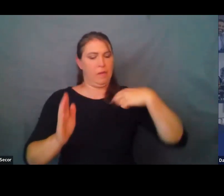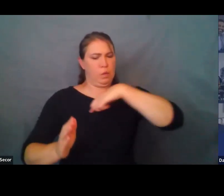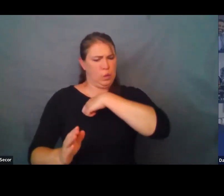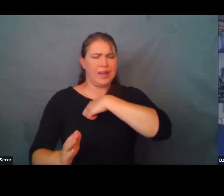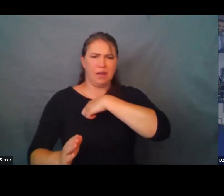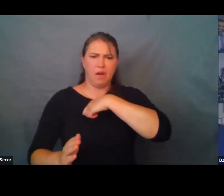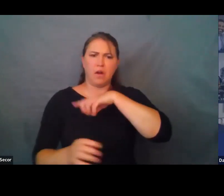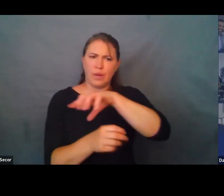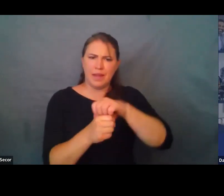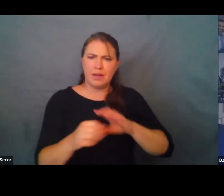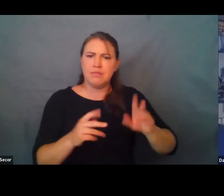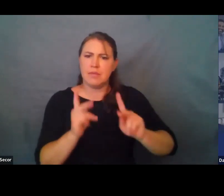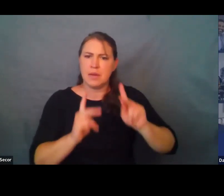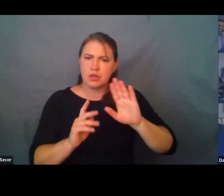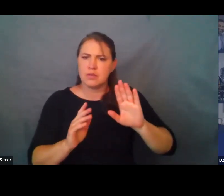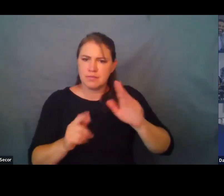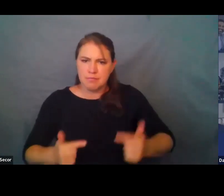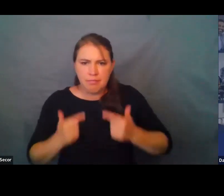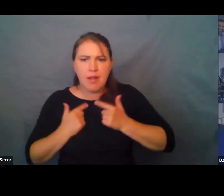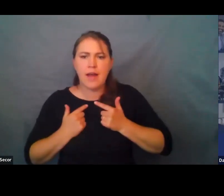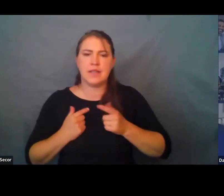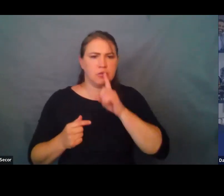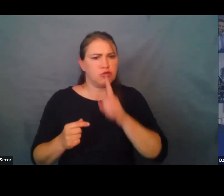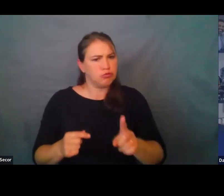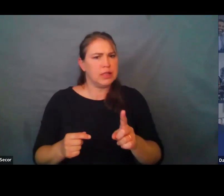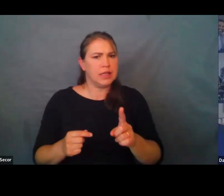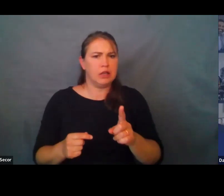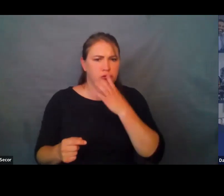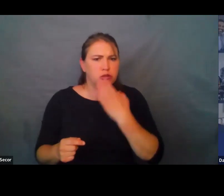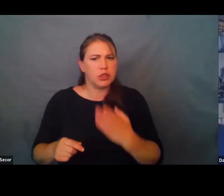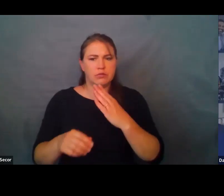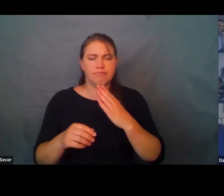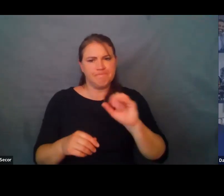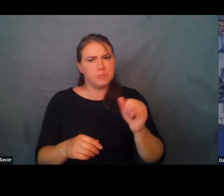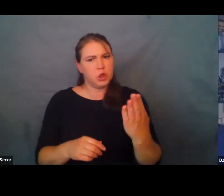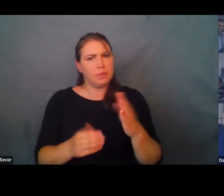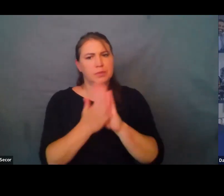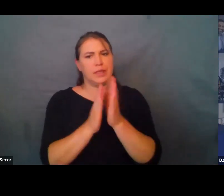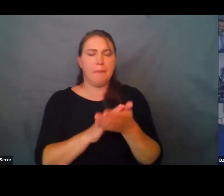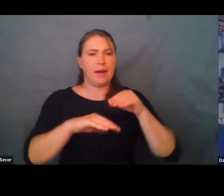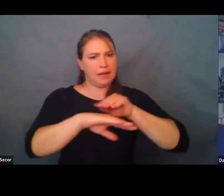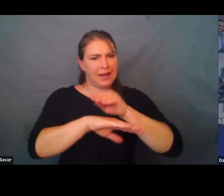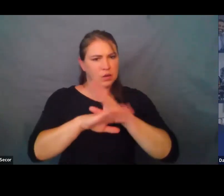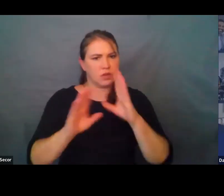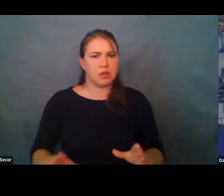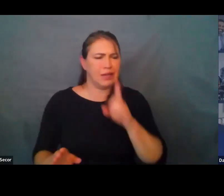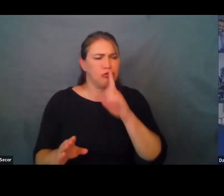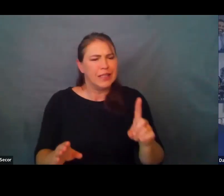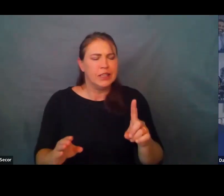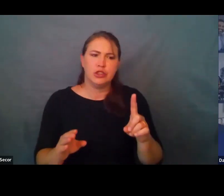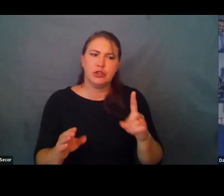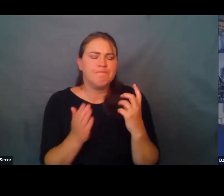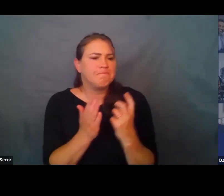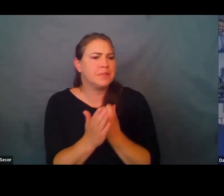milestone to become a HUD certified housing counselor. And we approach your work with such pride and reverence. Thank you for all that you